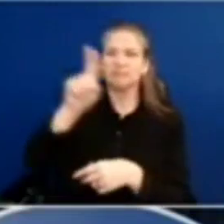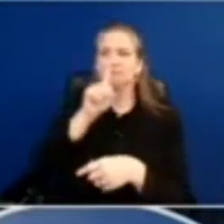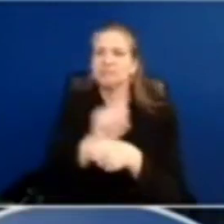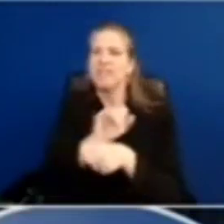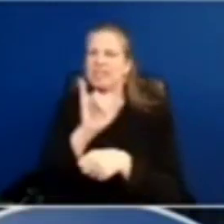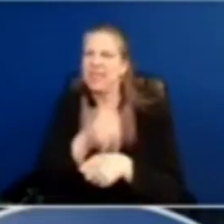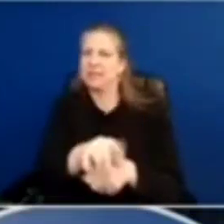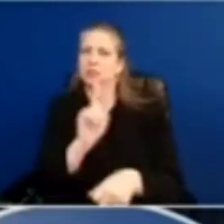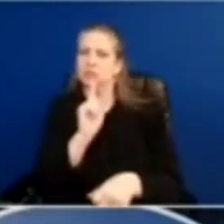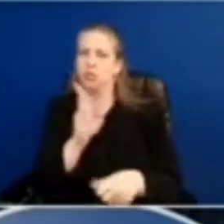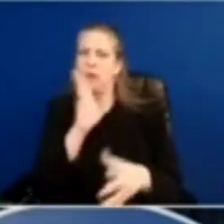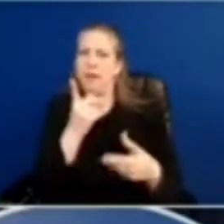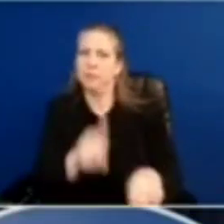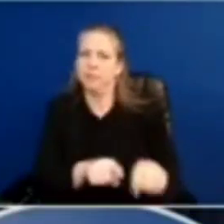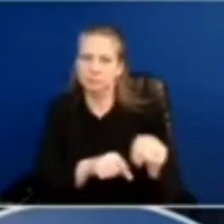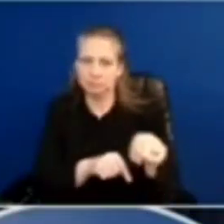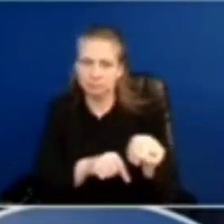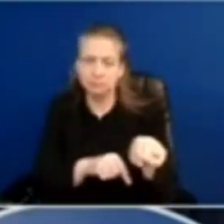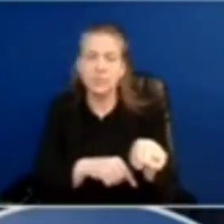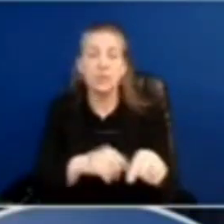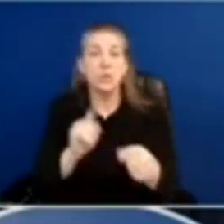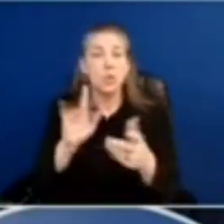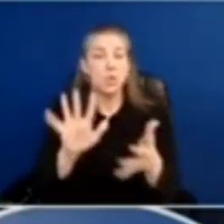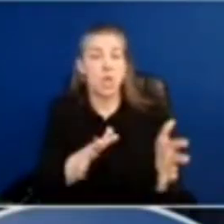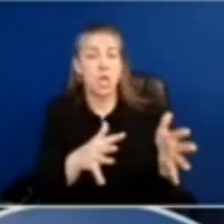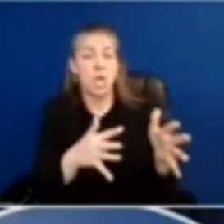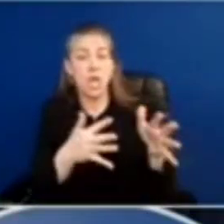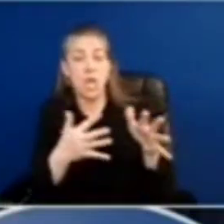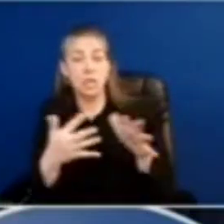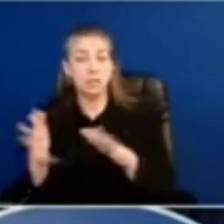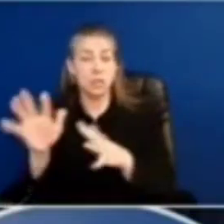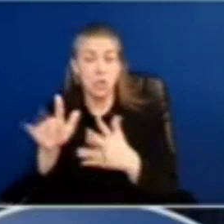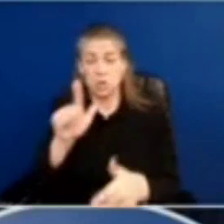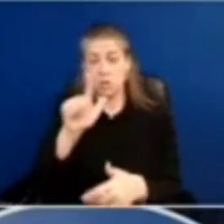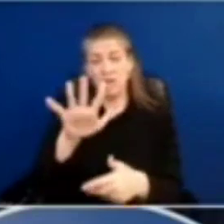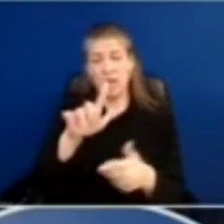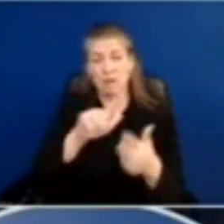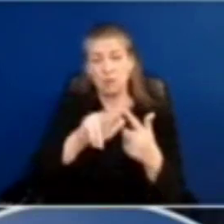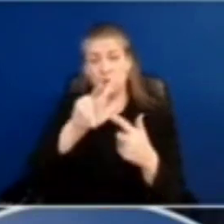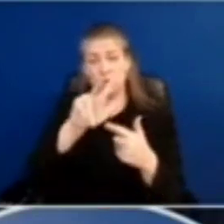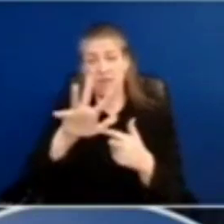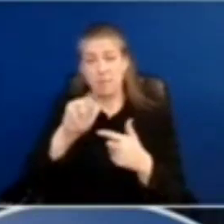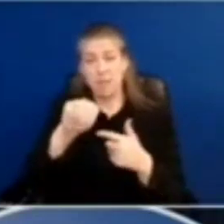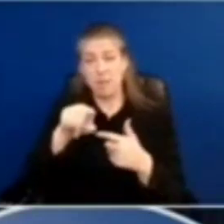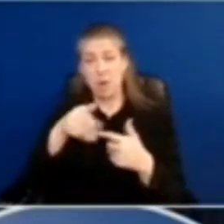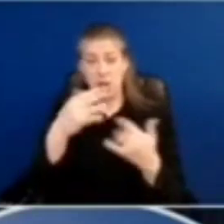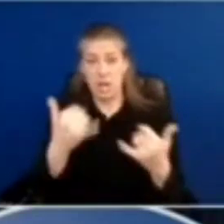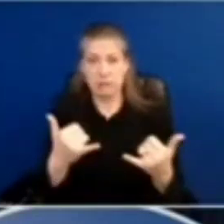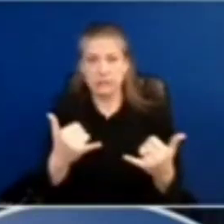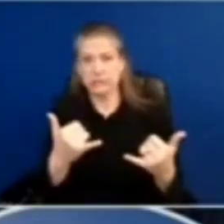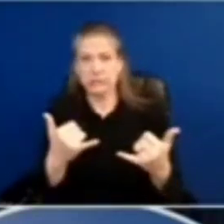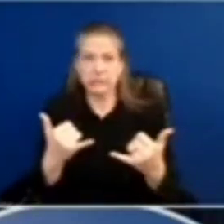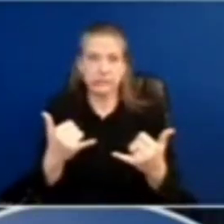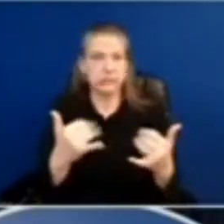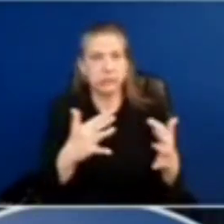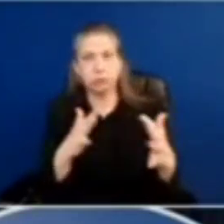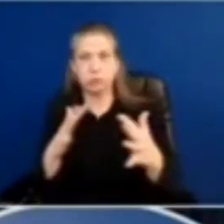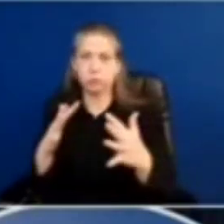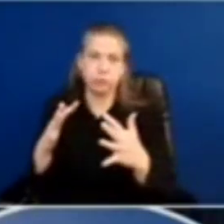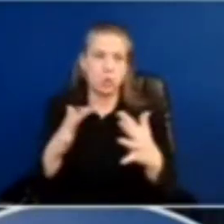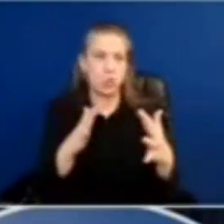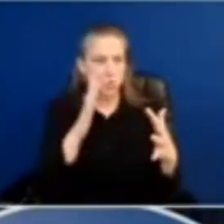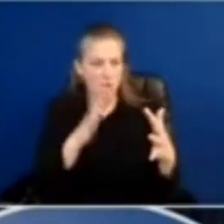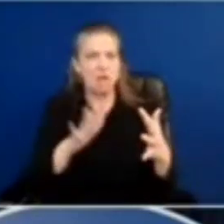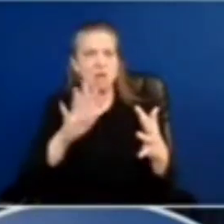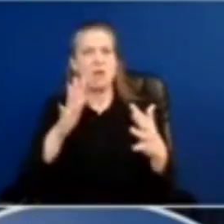of 25 to 35 miles an hour, which are already an issue, but with gusts of 55 to 65 miles per hour. That can